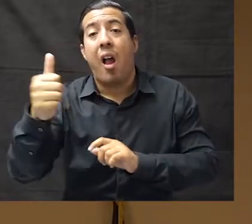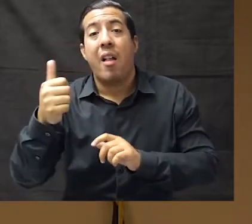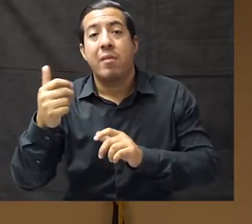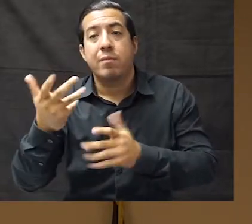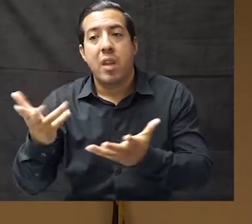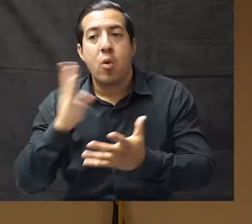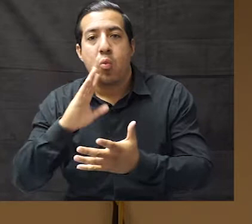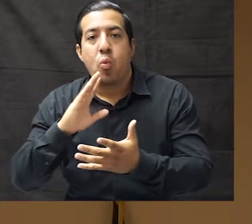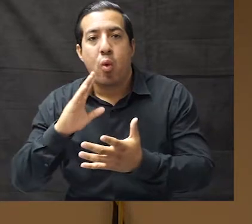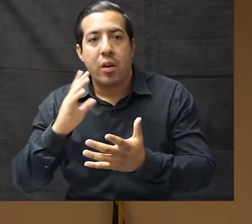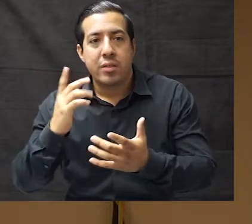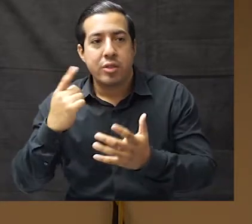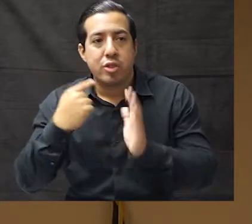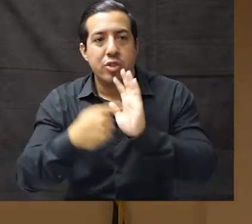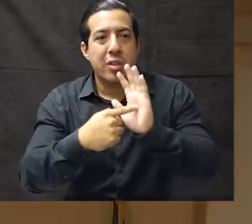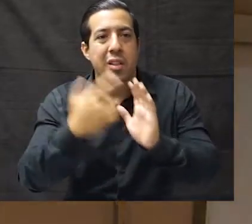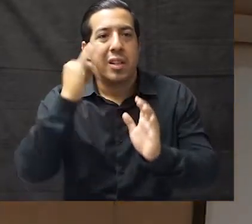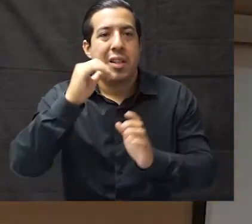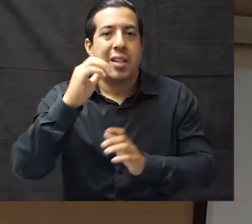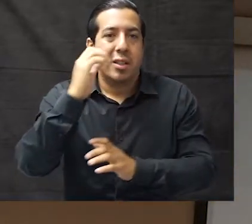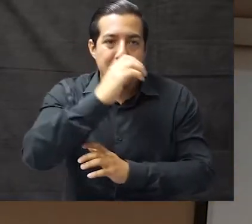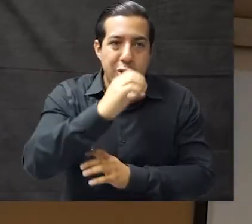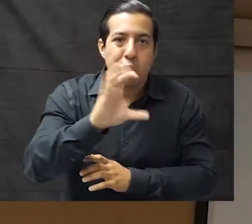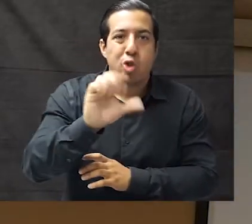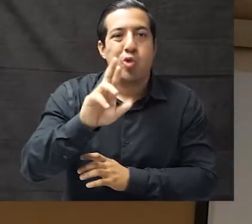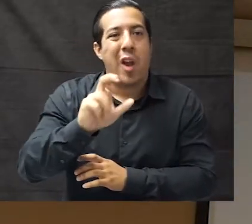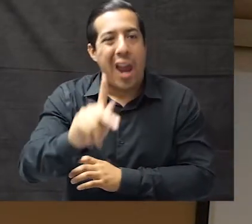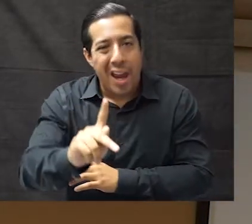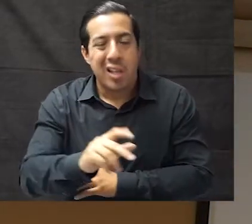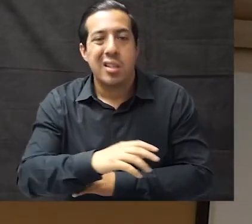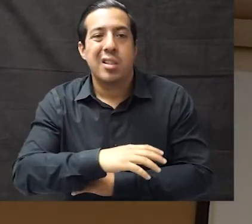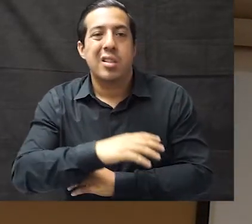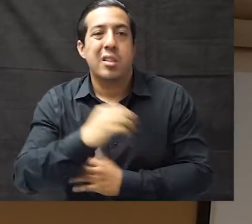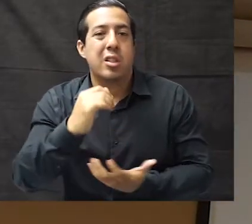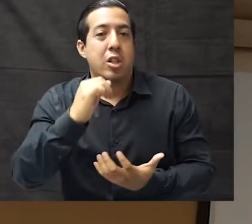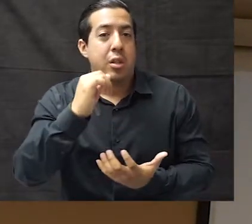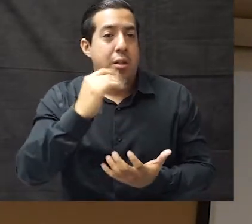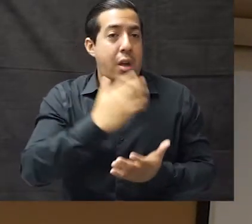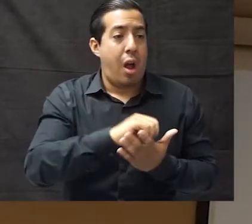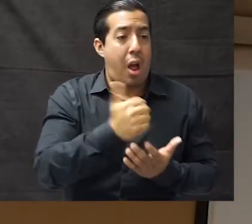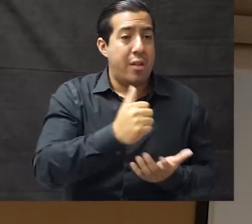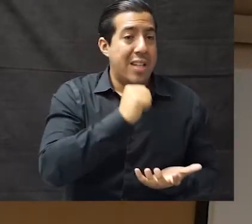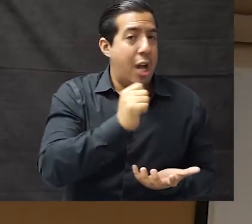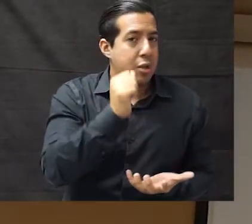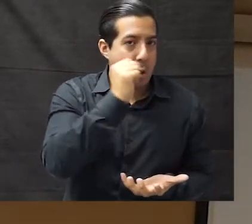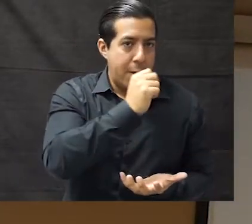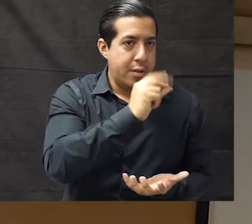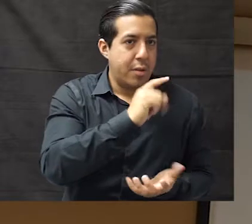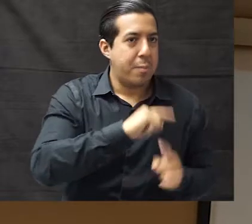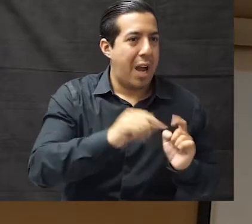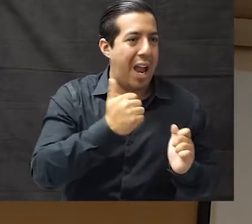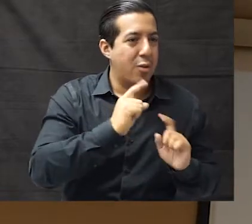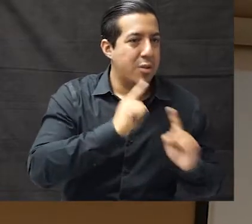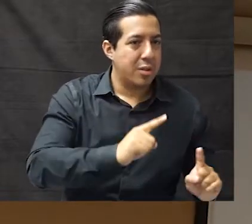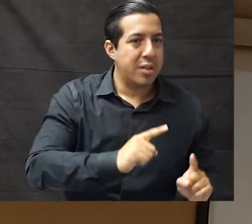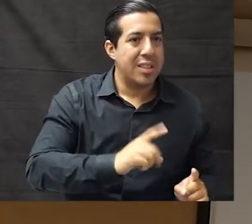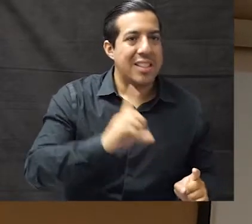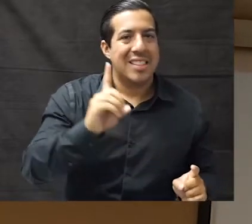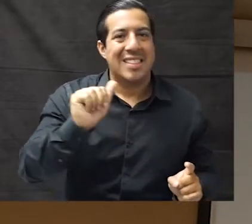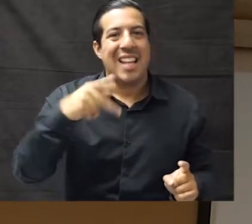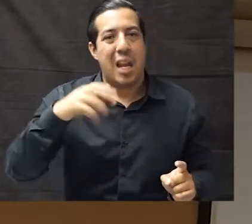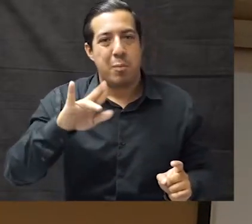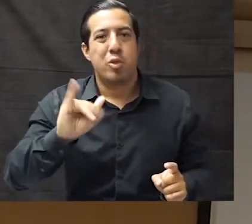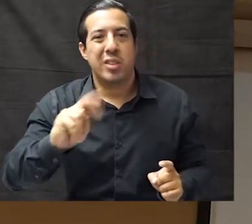tests. If you advance again there, please. So this is another one, and hit it again. This is one that's used for methamphetamine. So the